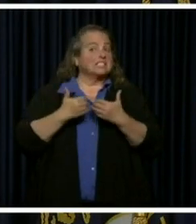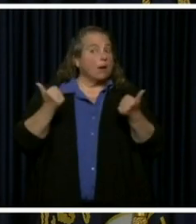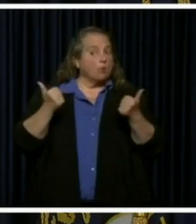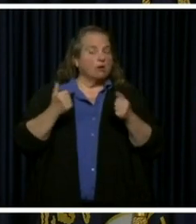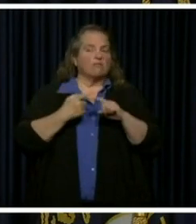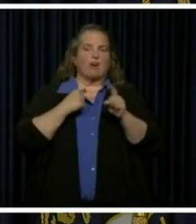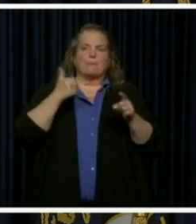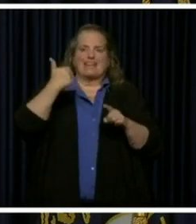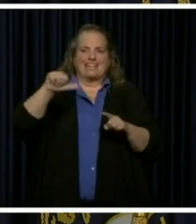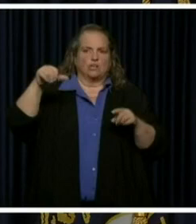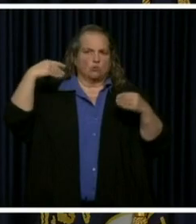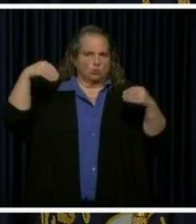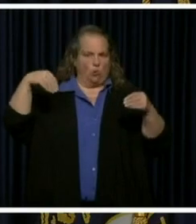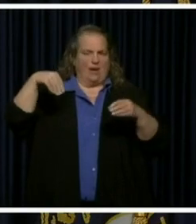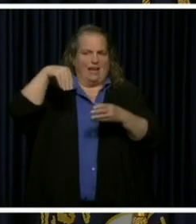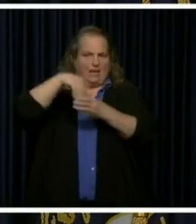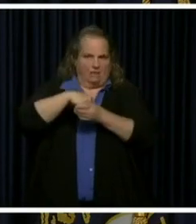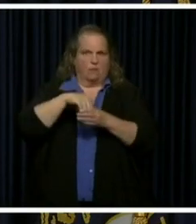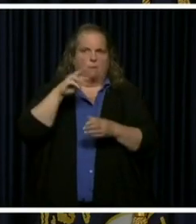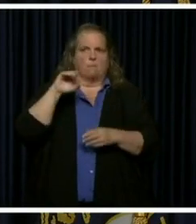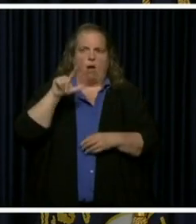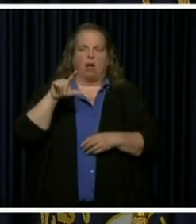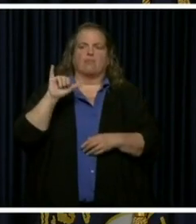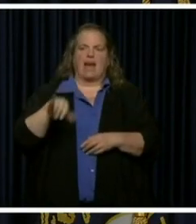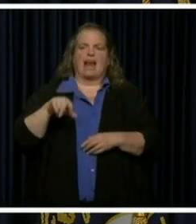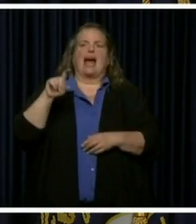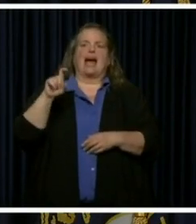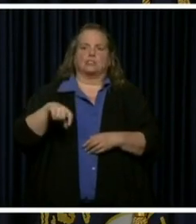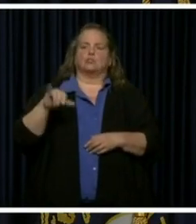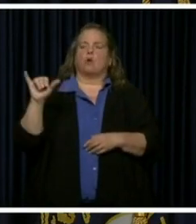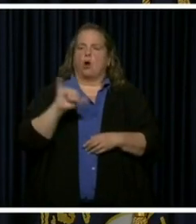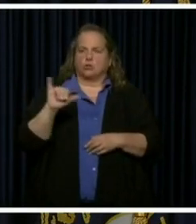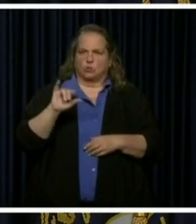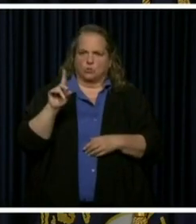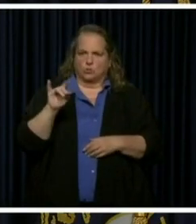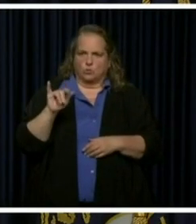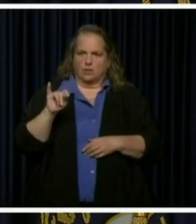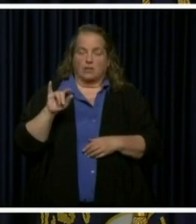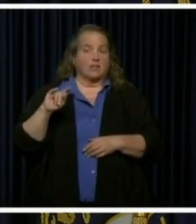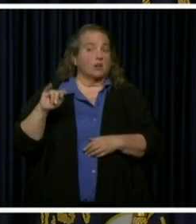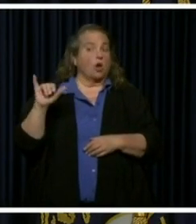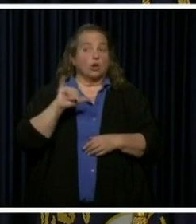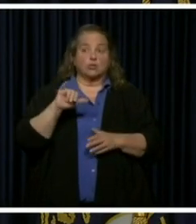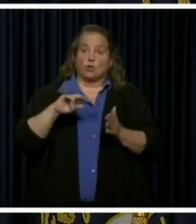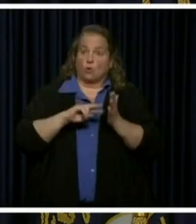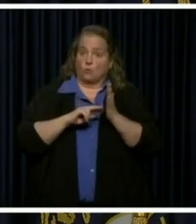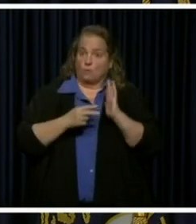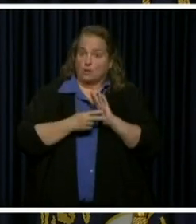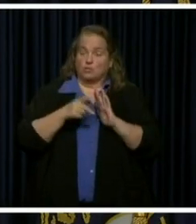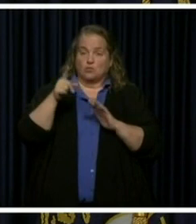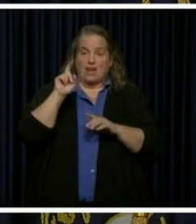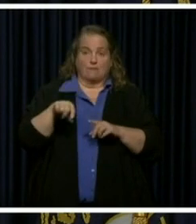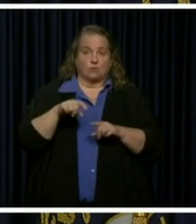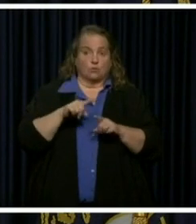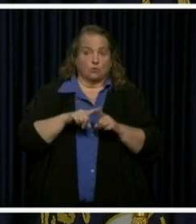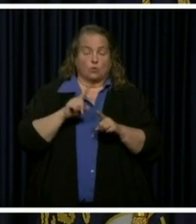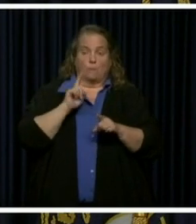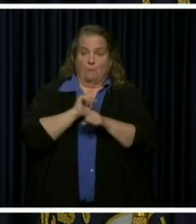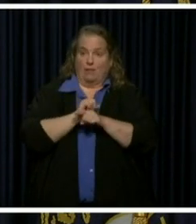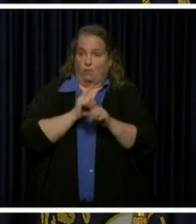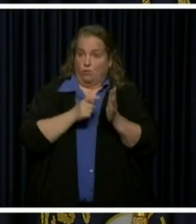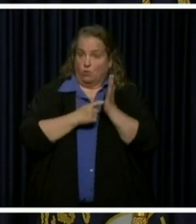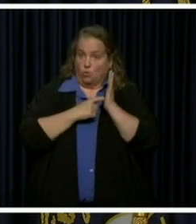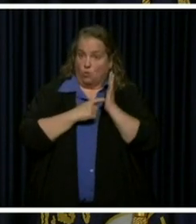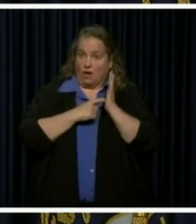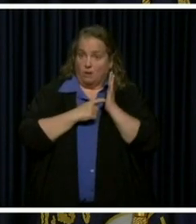store inside of the mall that also has to do it. That also means that you have to meet the